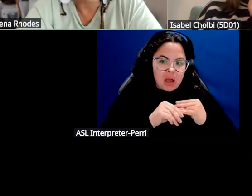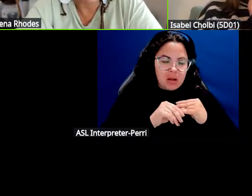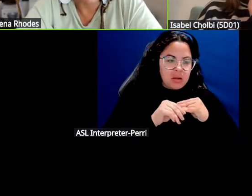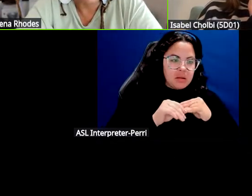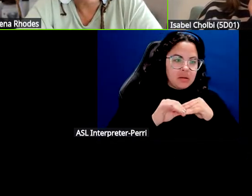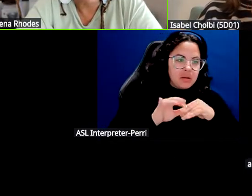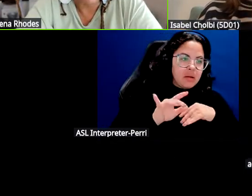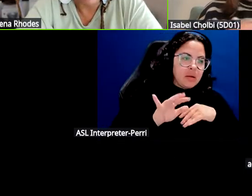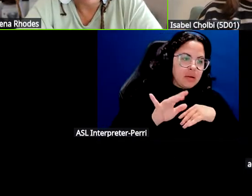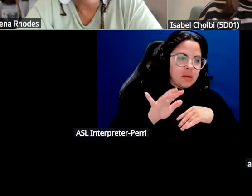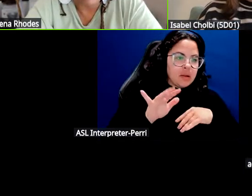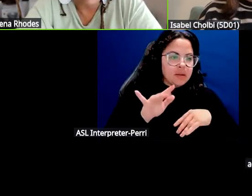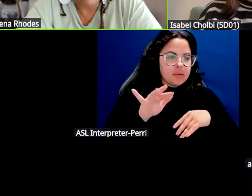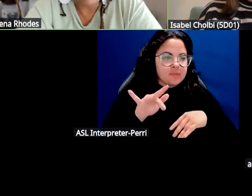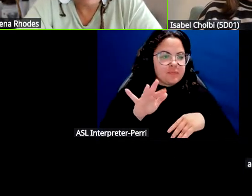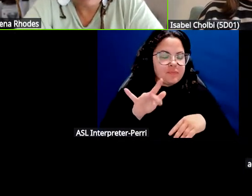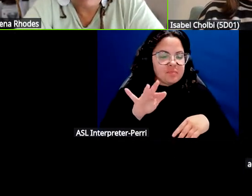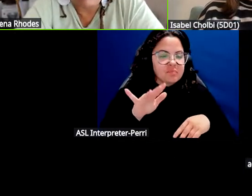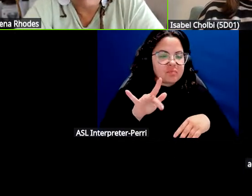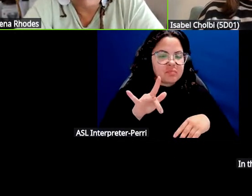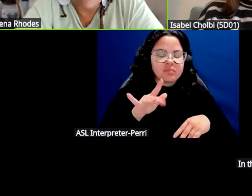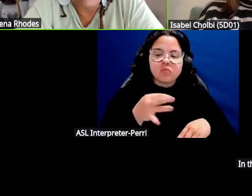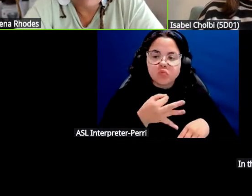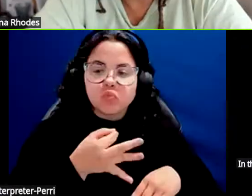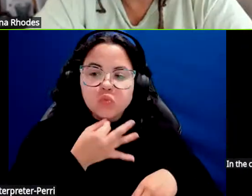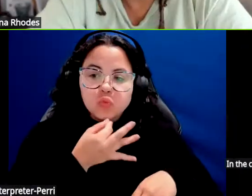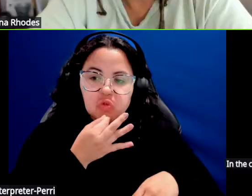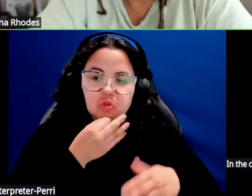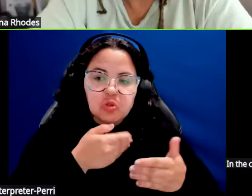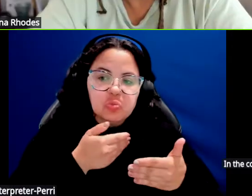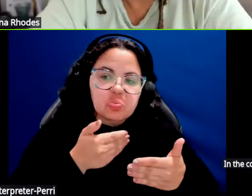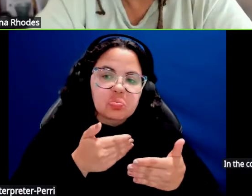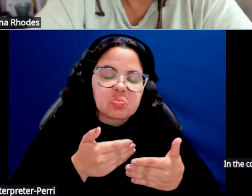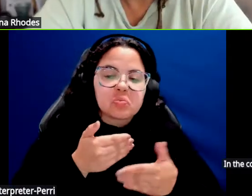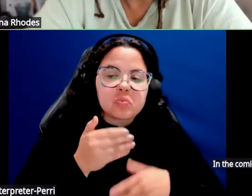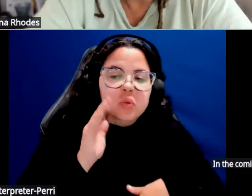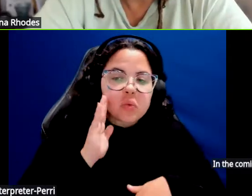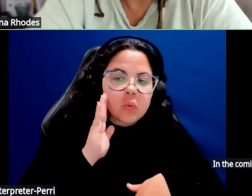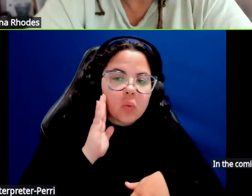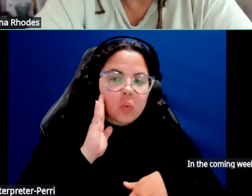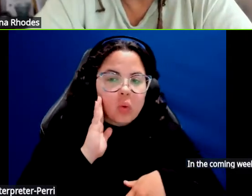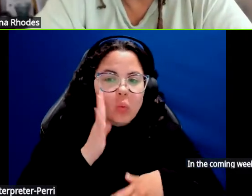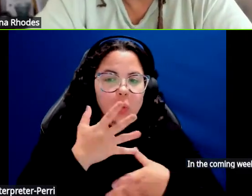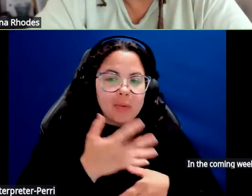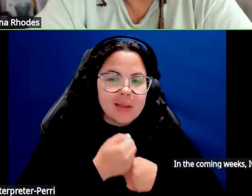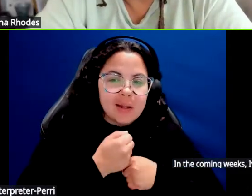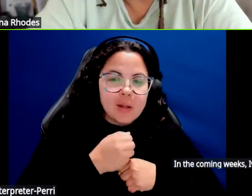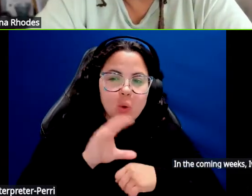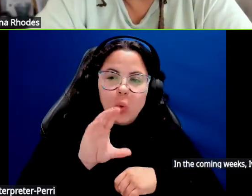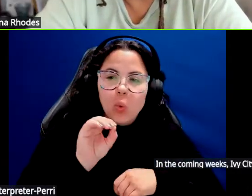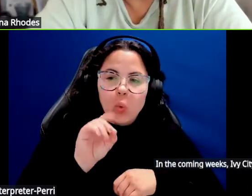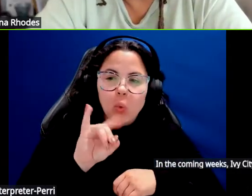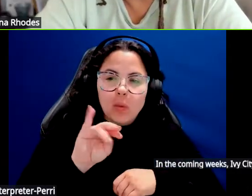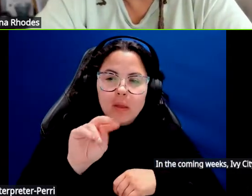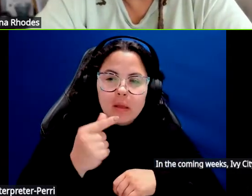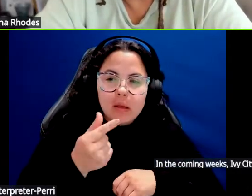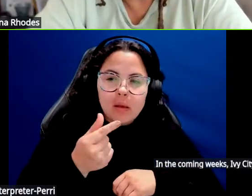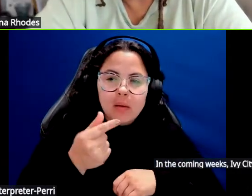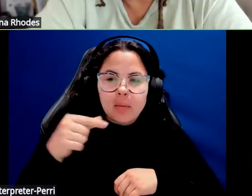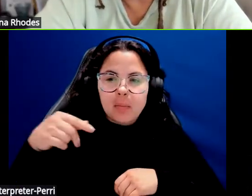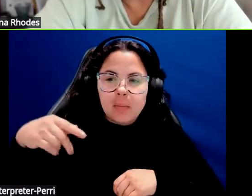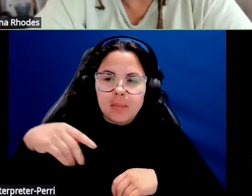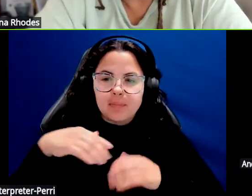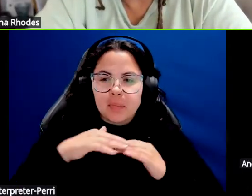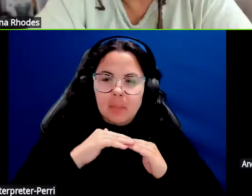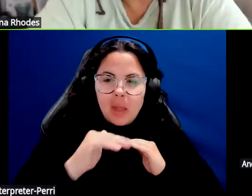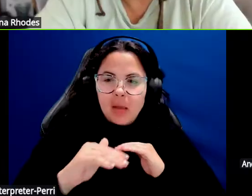in the coming weeks, Ivy City will be getting cooling pavement. And this is a